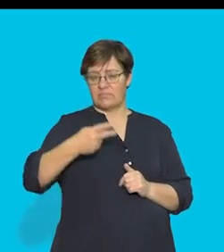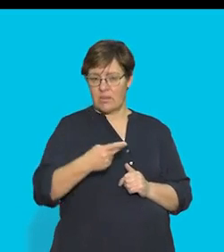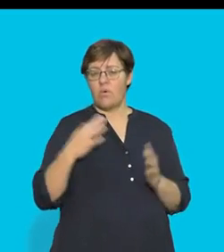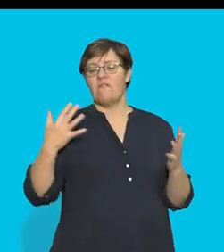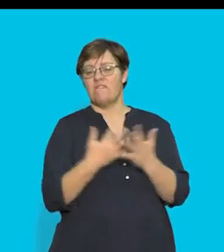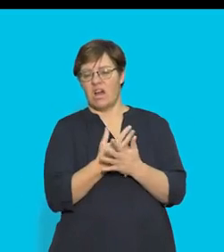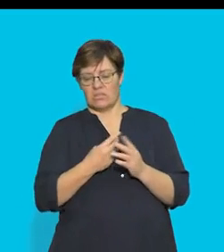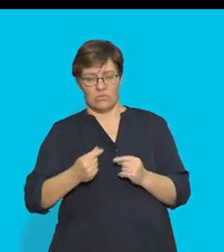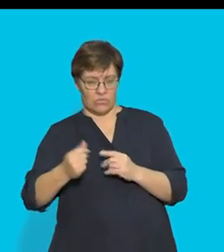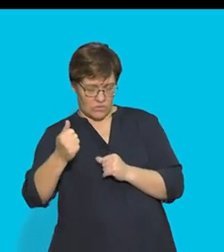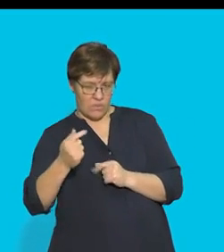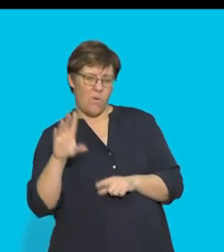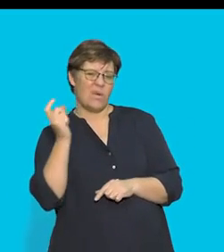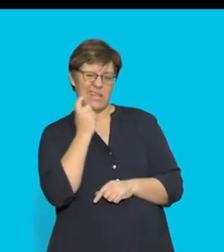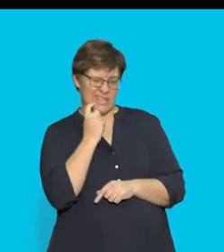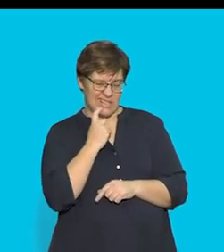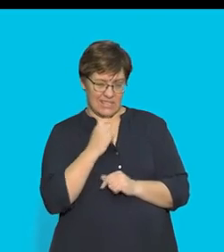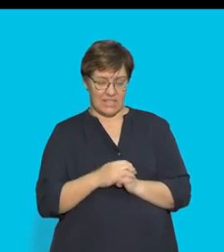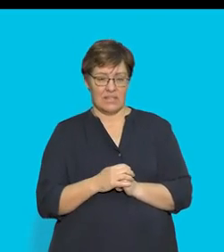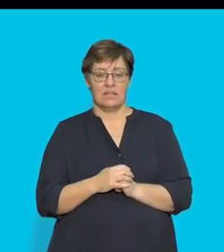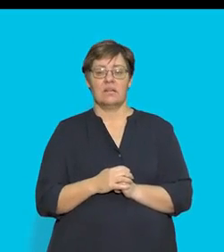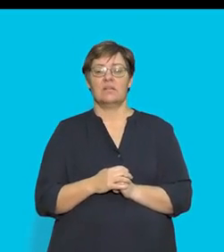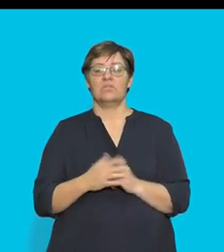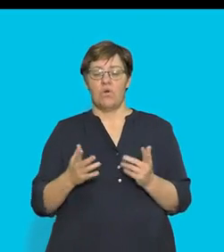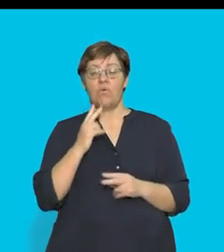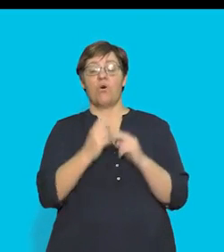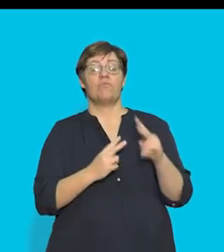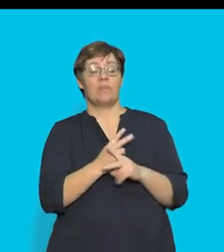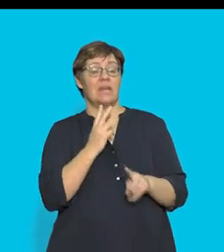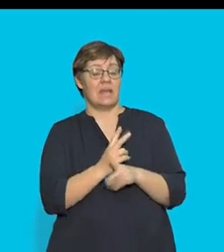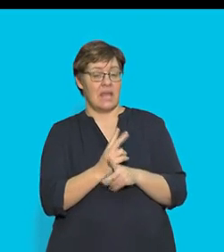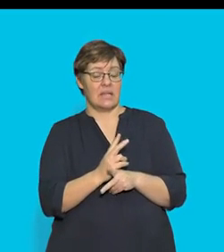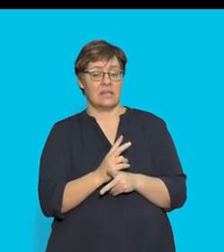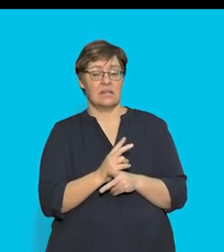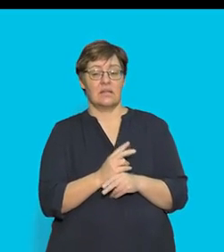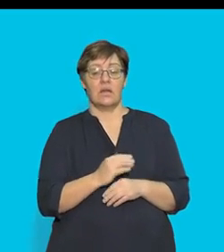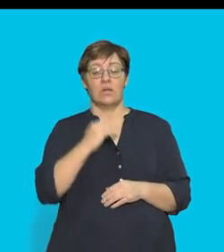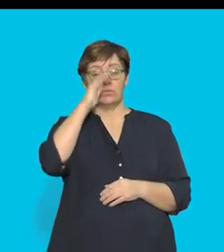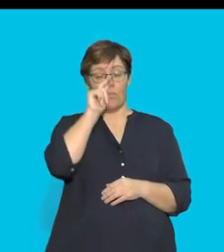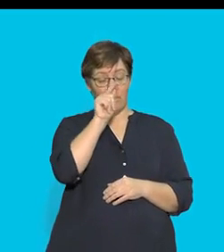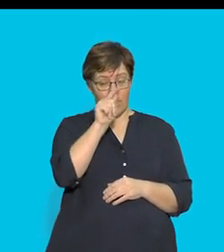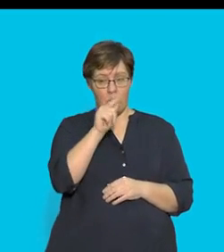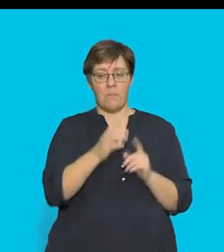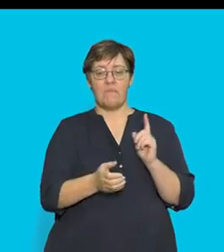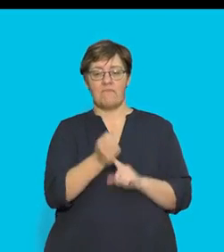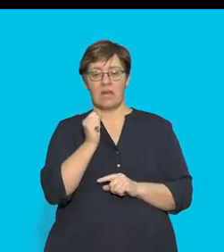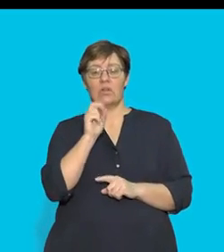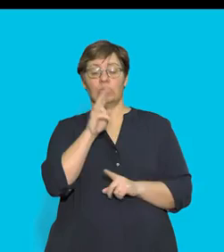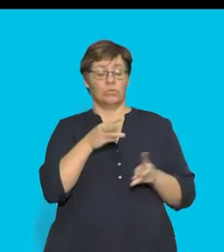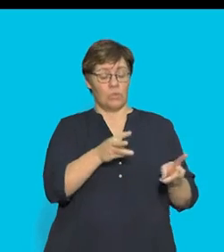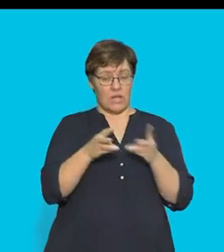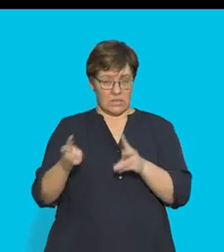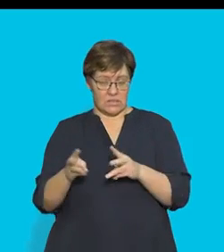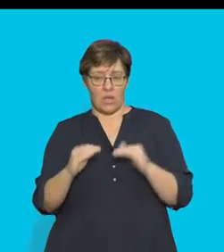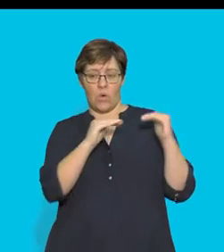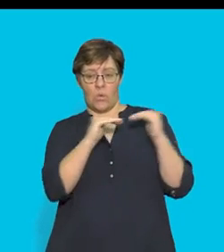should be easier. So let me just repeat that again. In the numerator here, we just found 2 as a common denominator. So we got cos